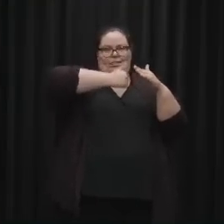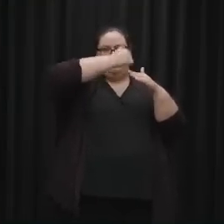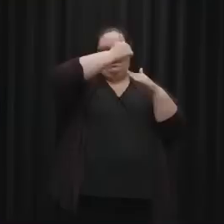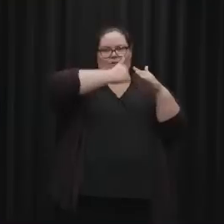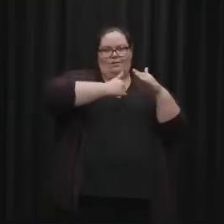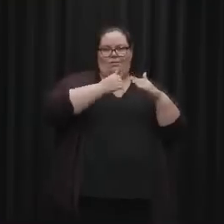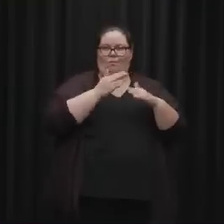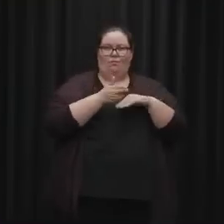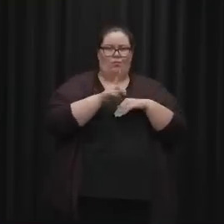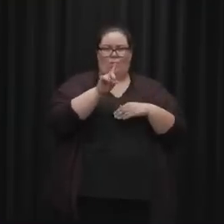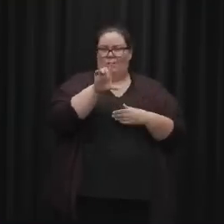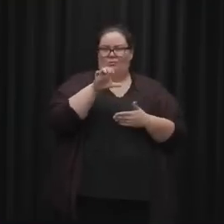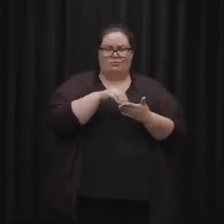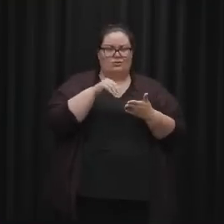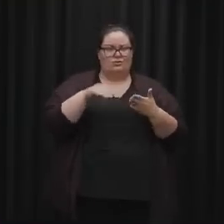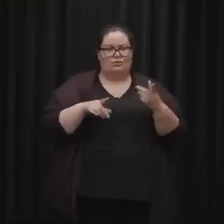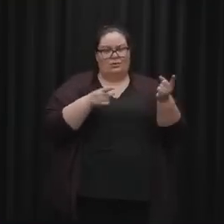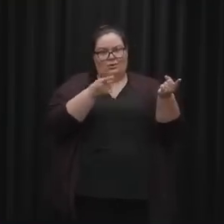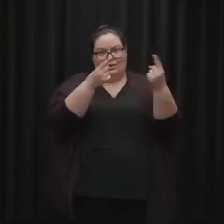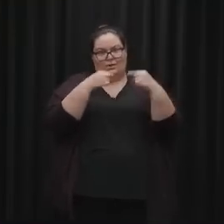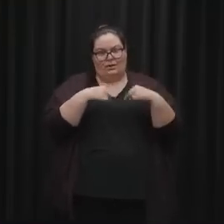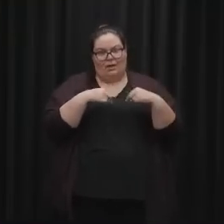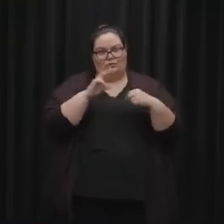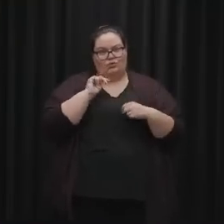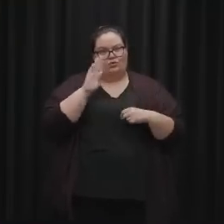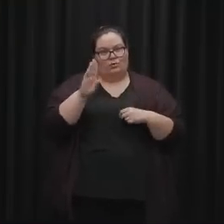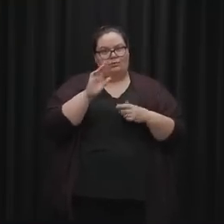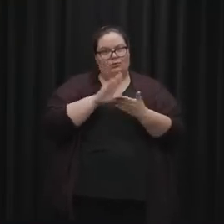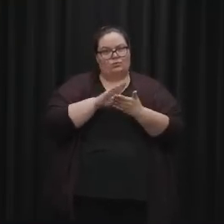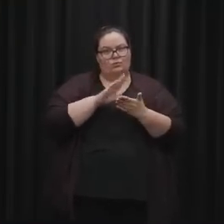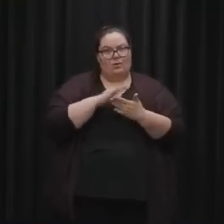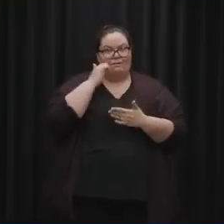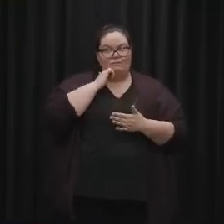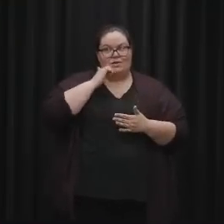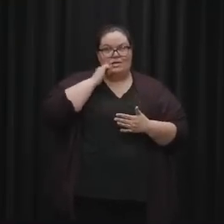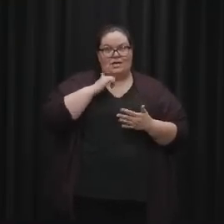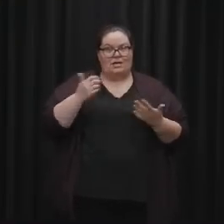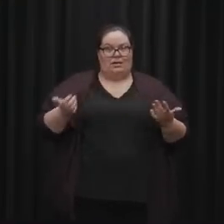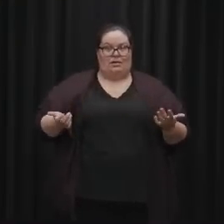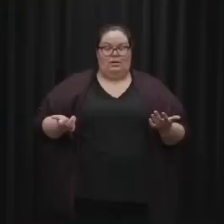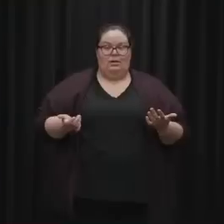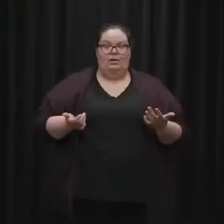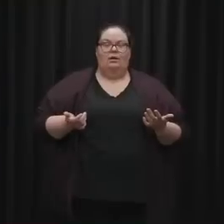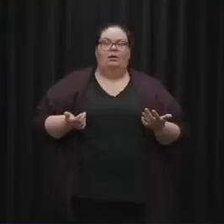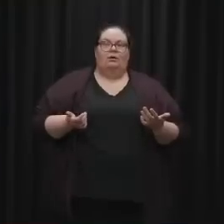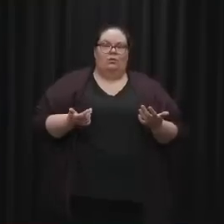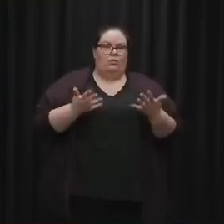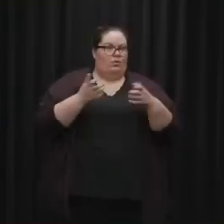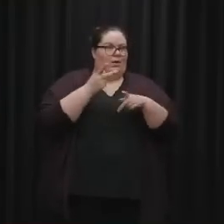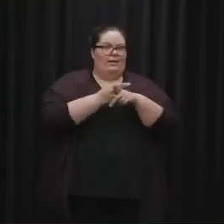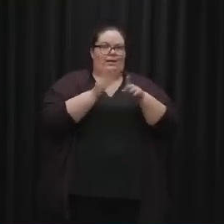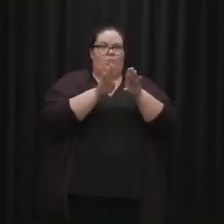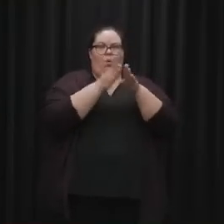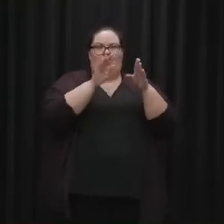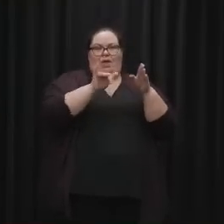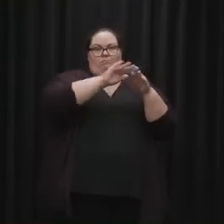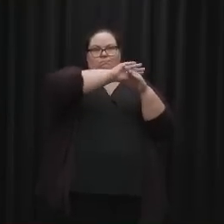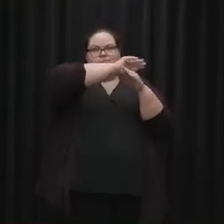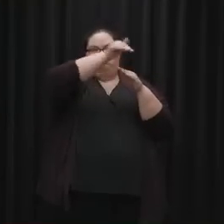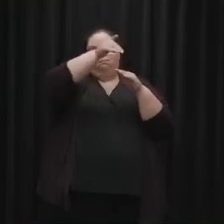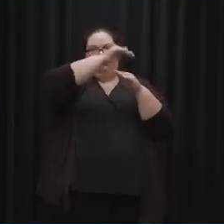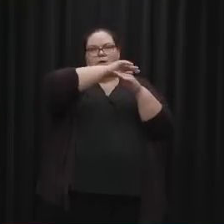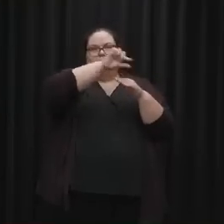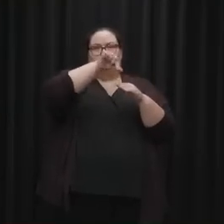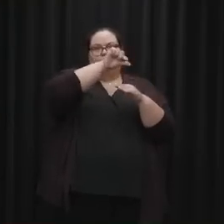over 100 that are coming to the New Brunswick side to every day. So we want to keep that activity. We certainly